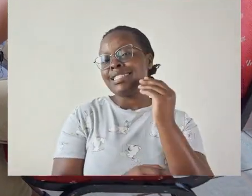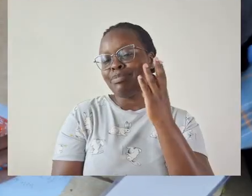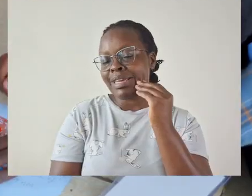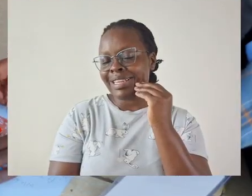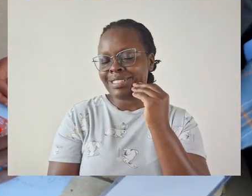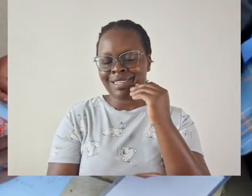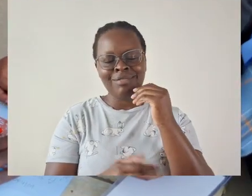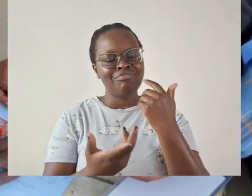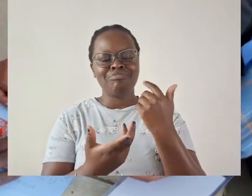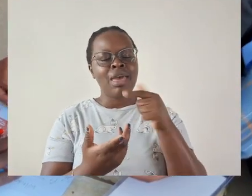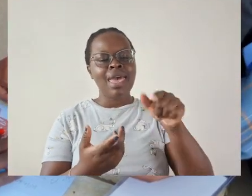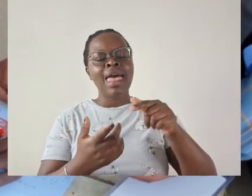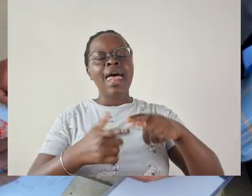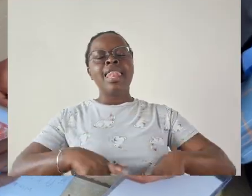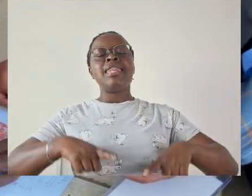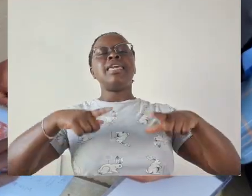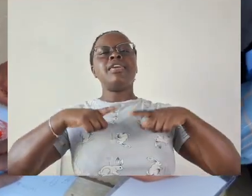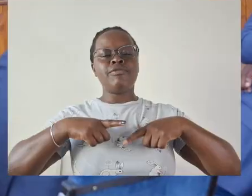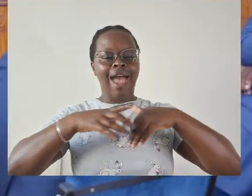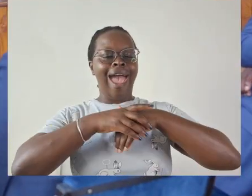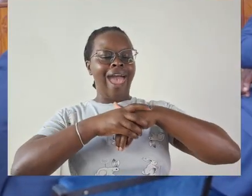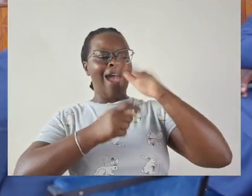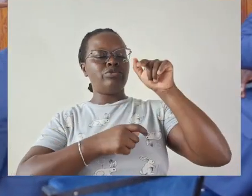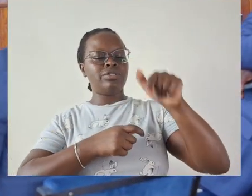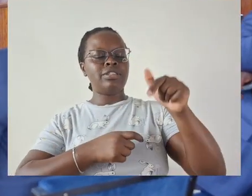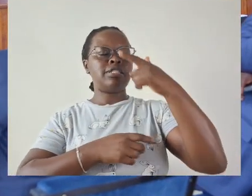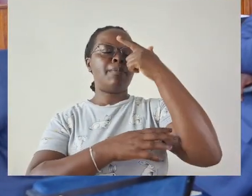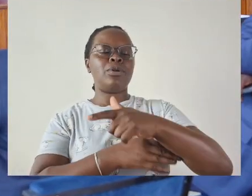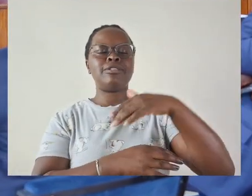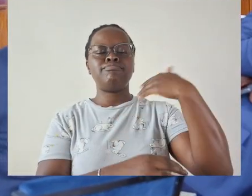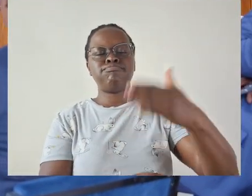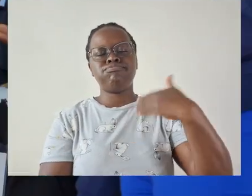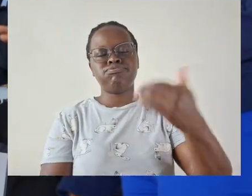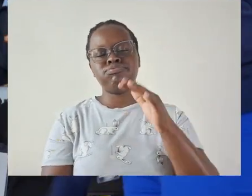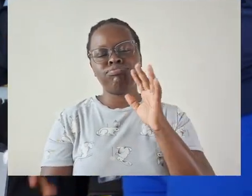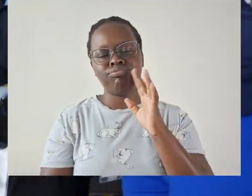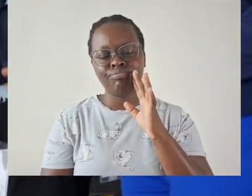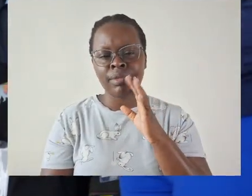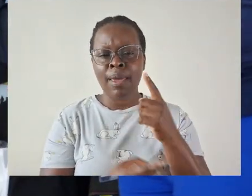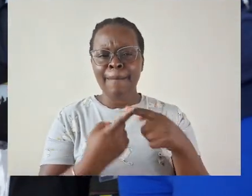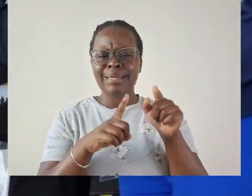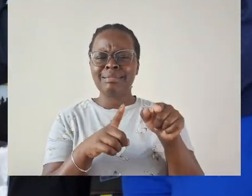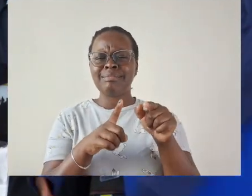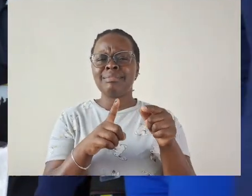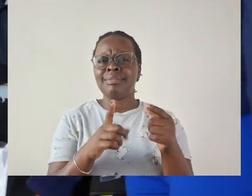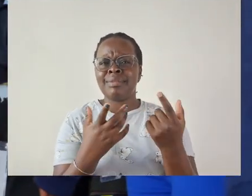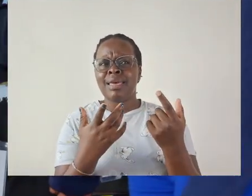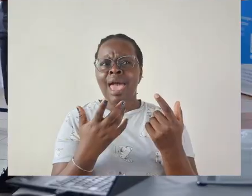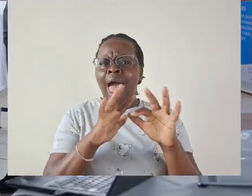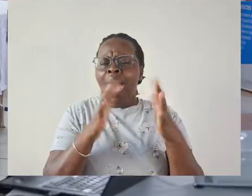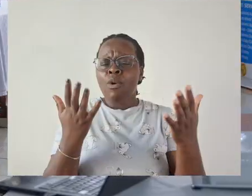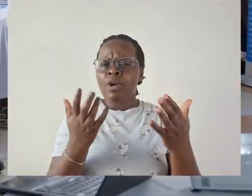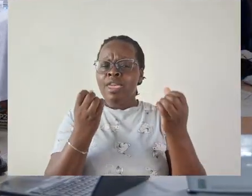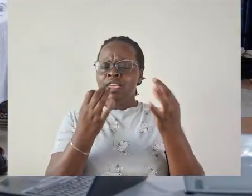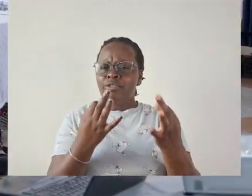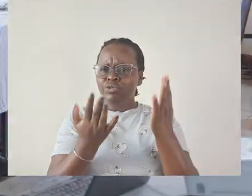of policy, they live its successes and shortcomings every single day. But what does it actually look like when students are given